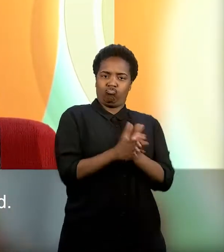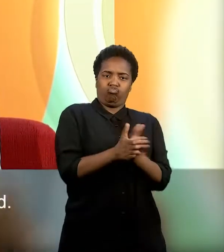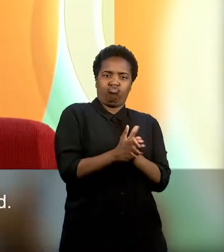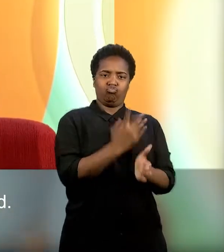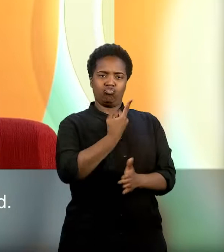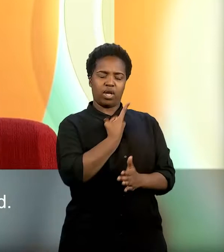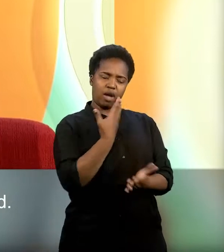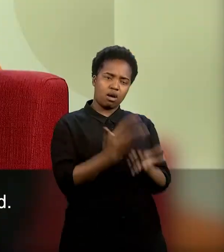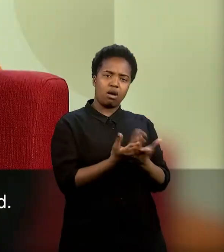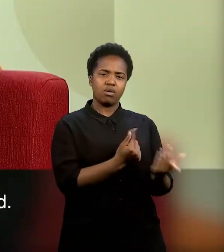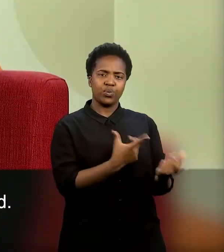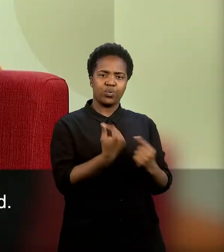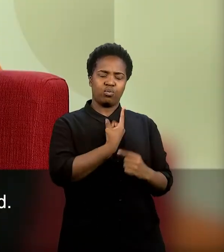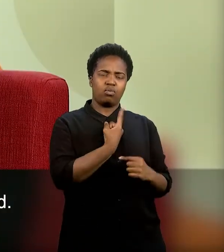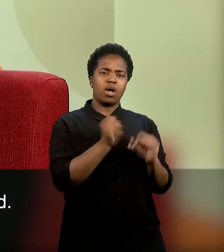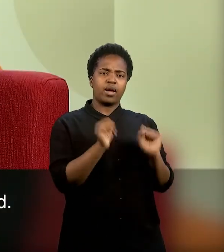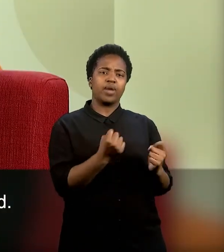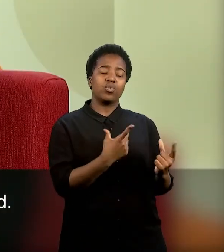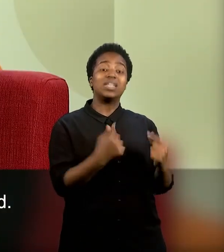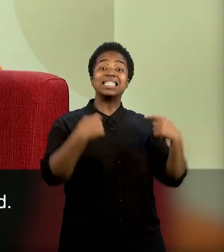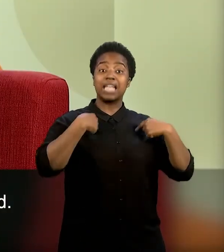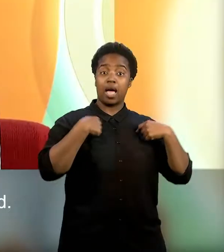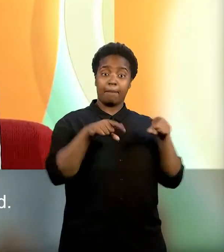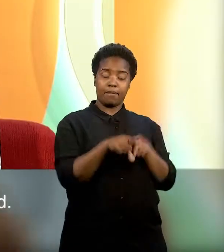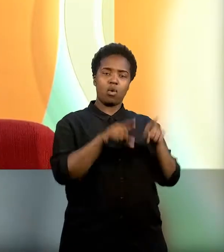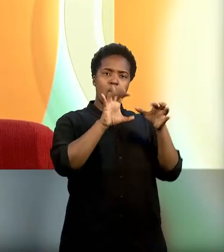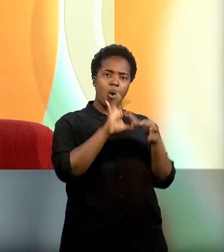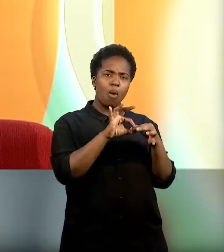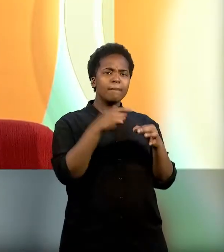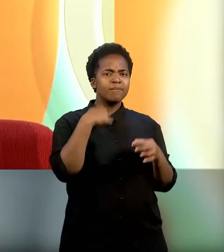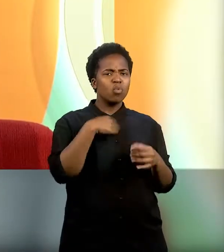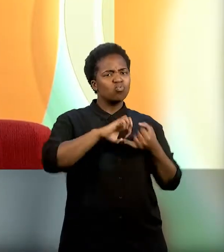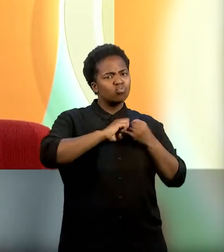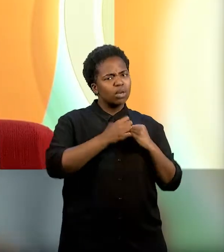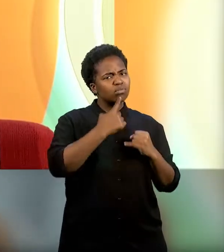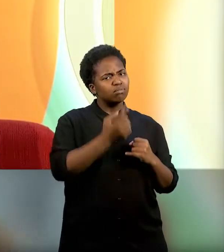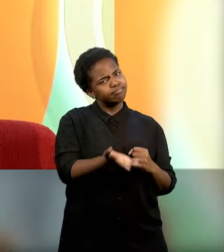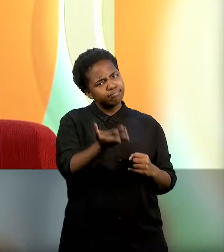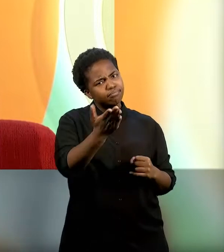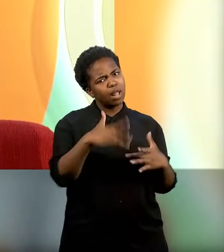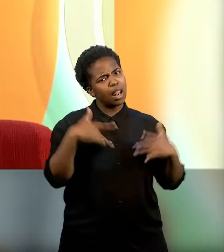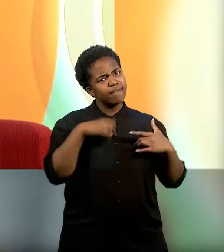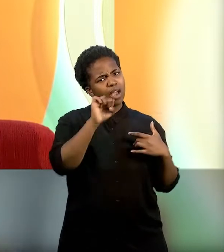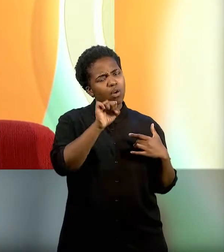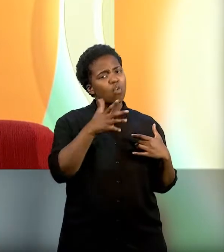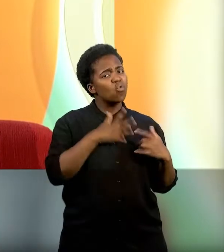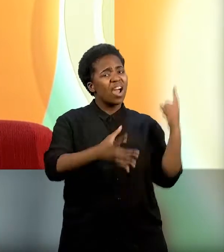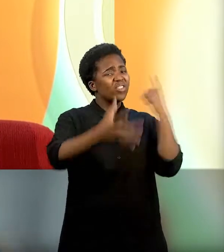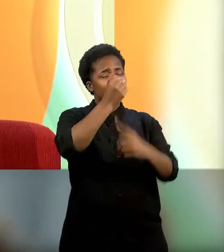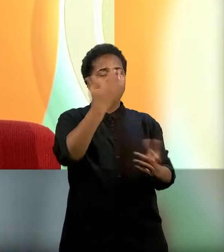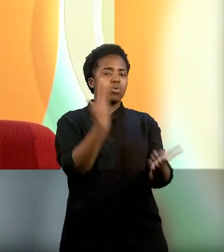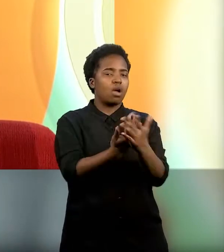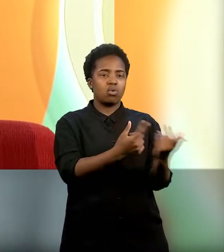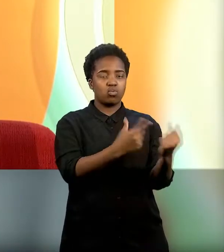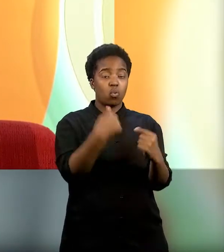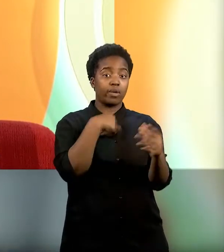bona. She got encouraged gore okay nka kgona go dira se nka kgona go dira le sele. Le rena ko gae ne re mmotsa gore ntho ngwe le ngwe nya ka go ba yona mo bophelong